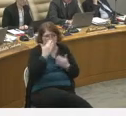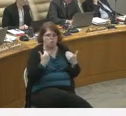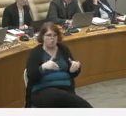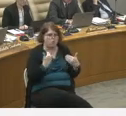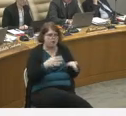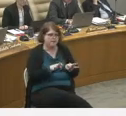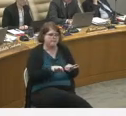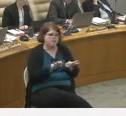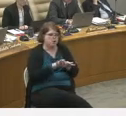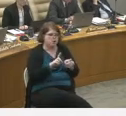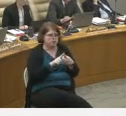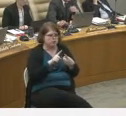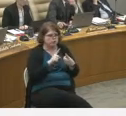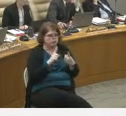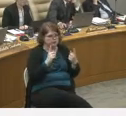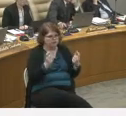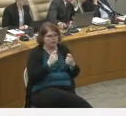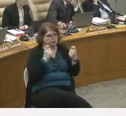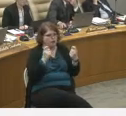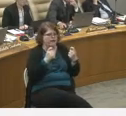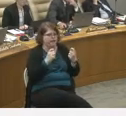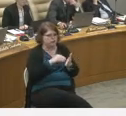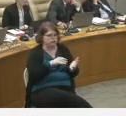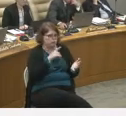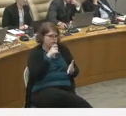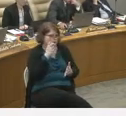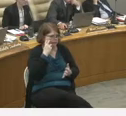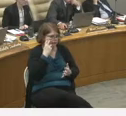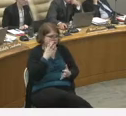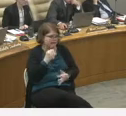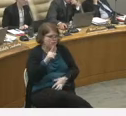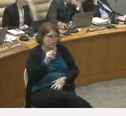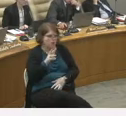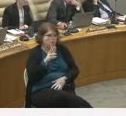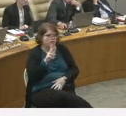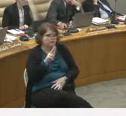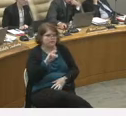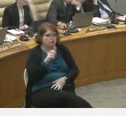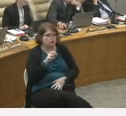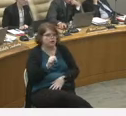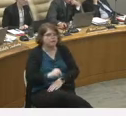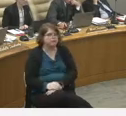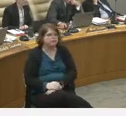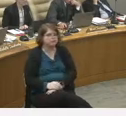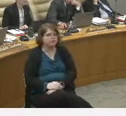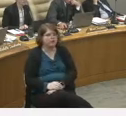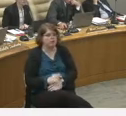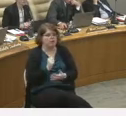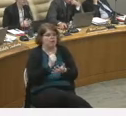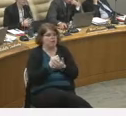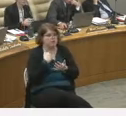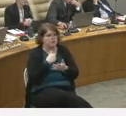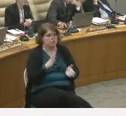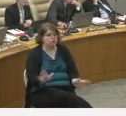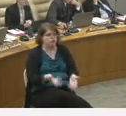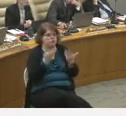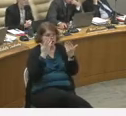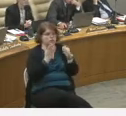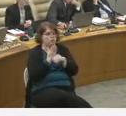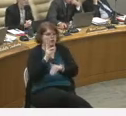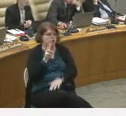important it is to celebrate um uh students who are blind and low vision and their their independence they've helped us raise over